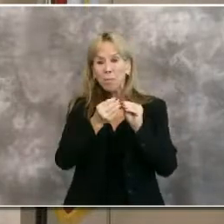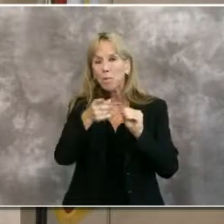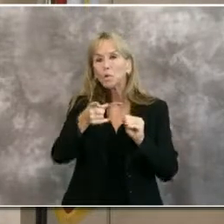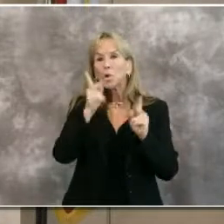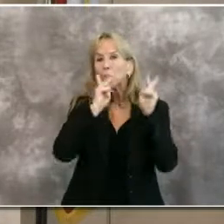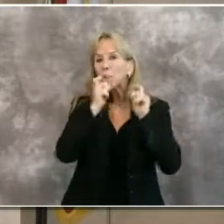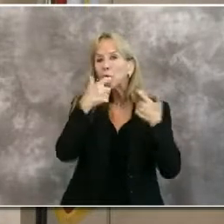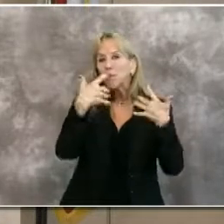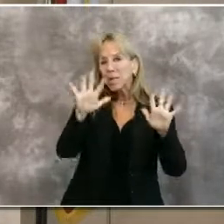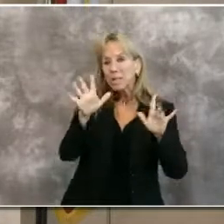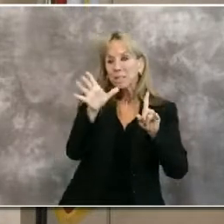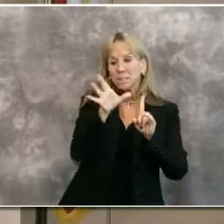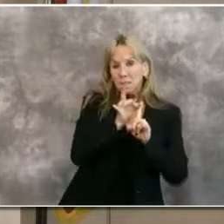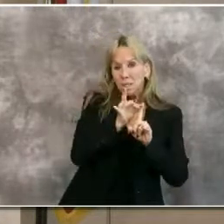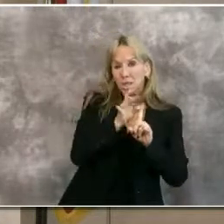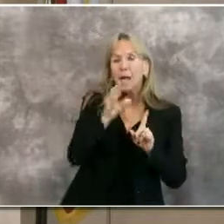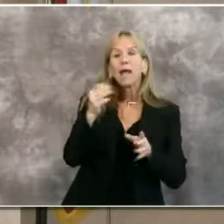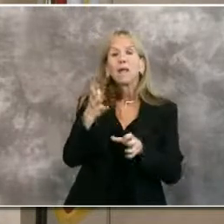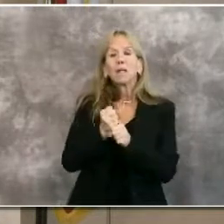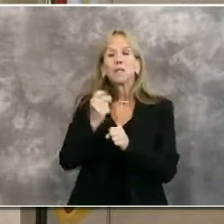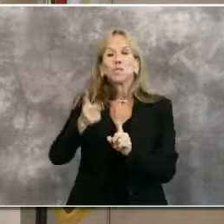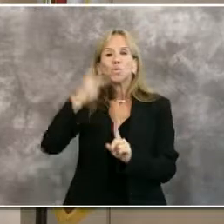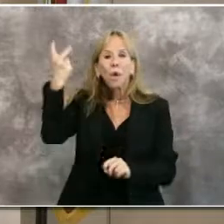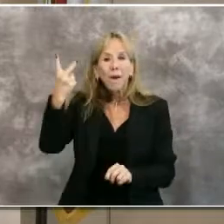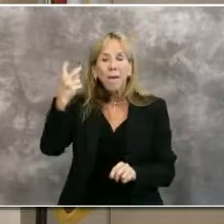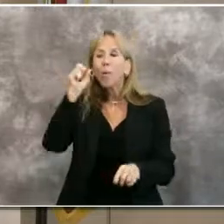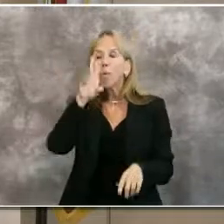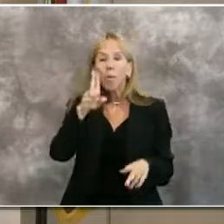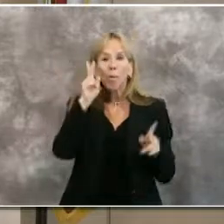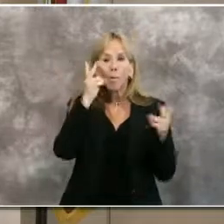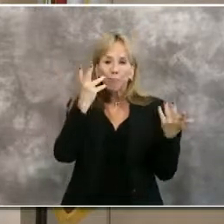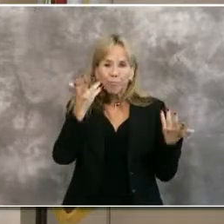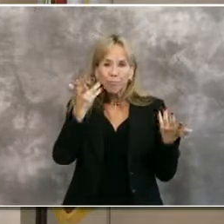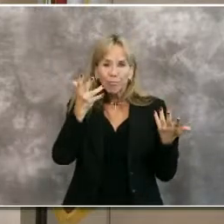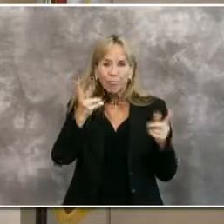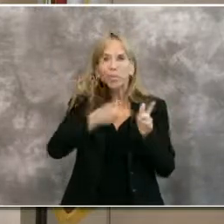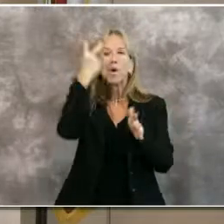duplicated test results. So we aren't, as some people and